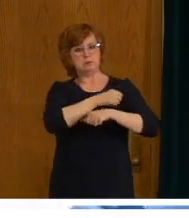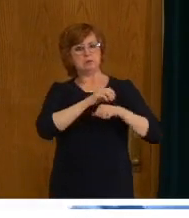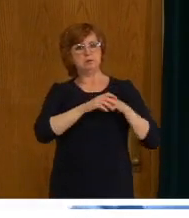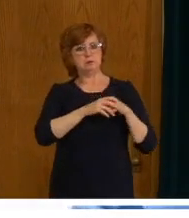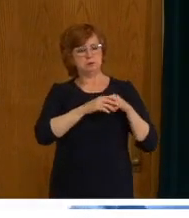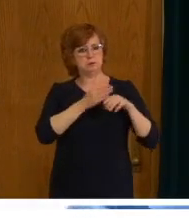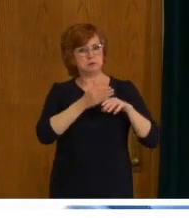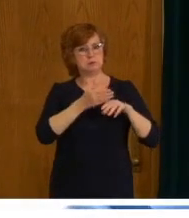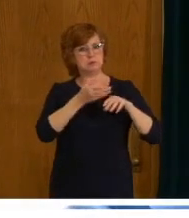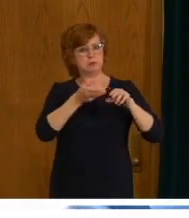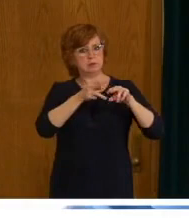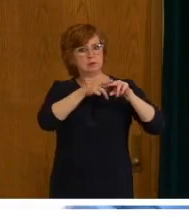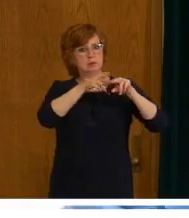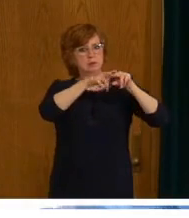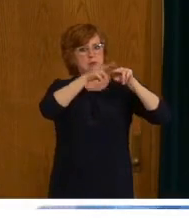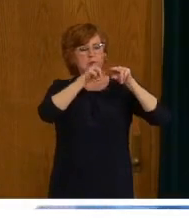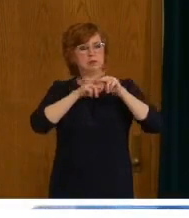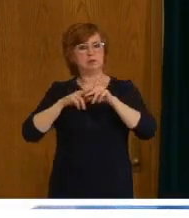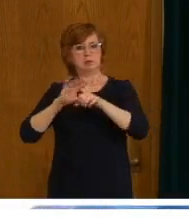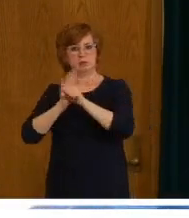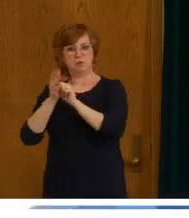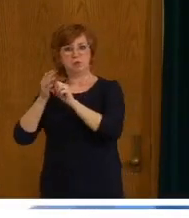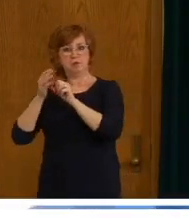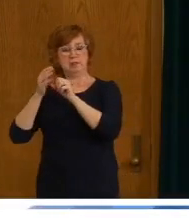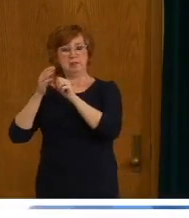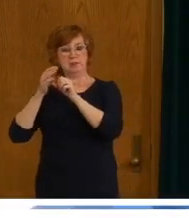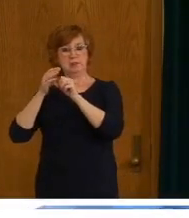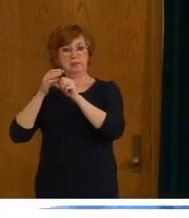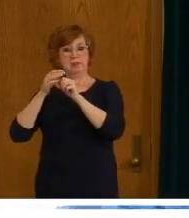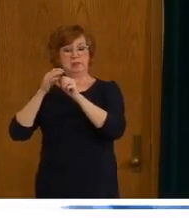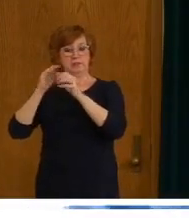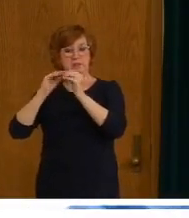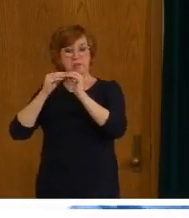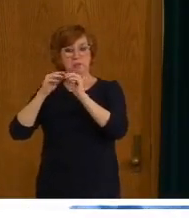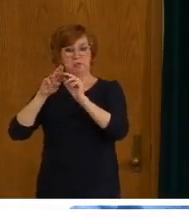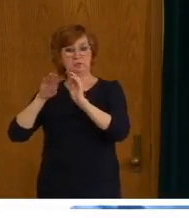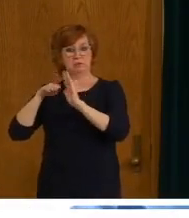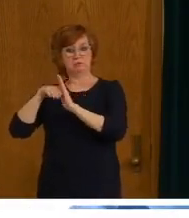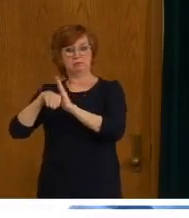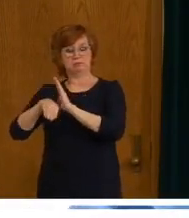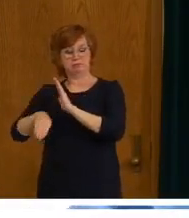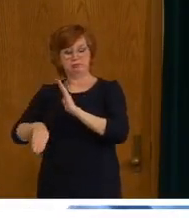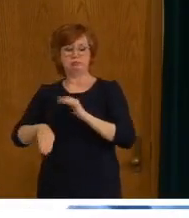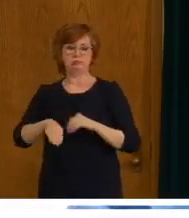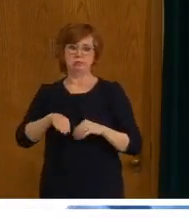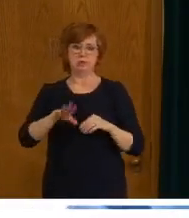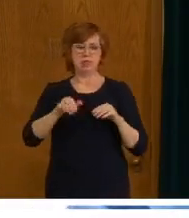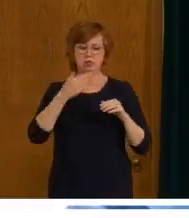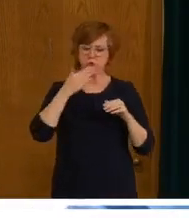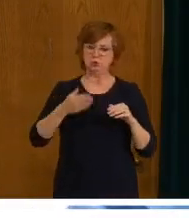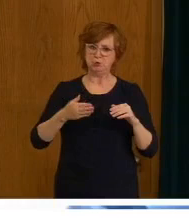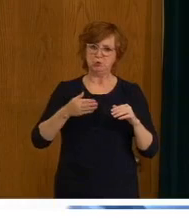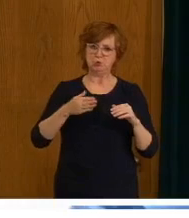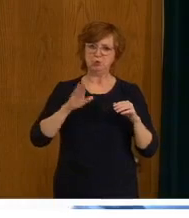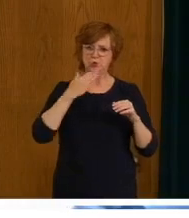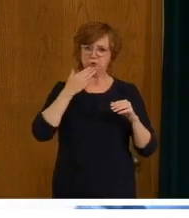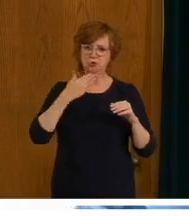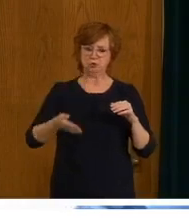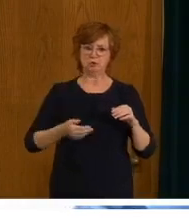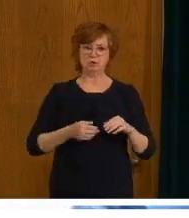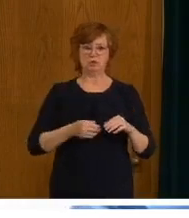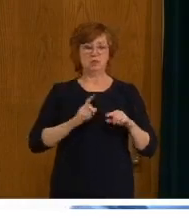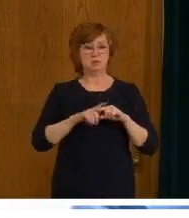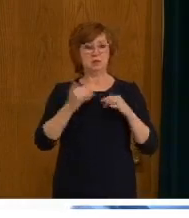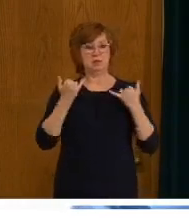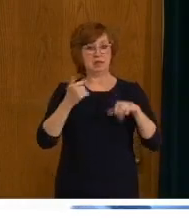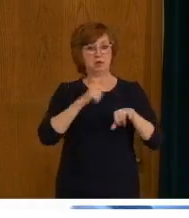numbers coming down. And they are coming down to a remarkable extent, but that we should not right now become